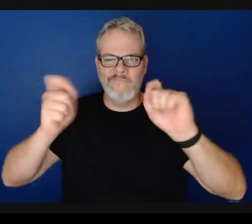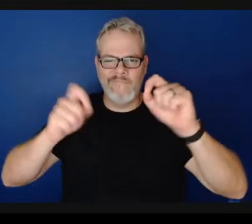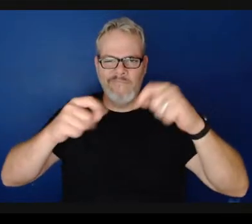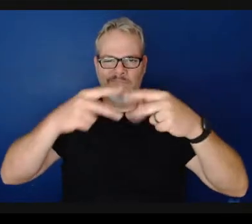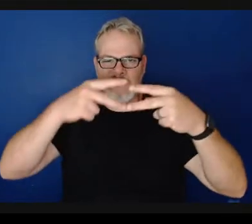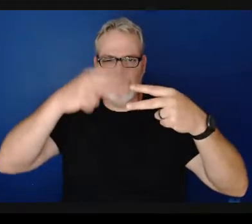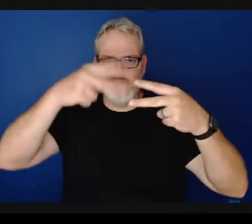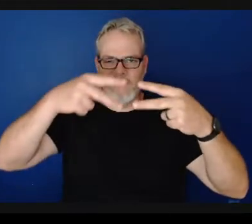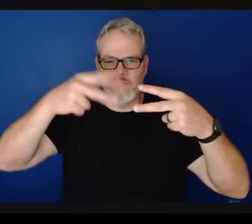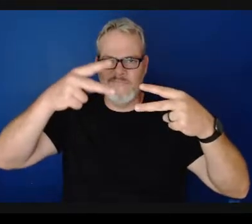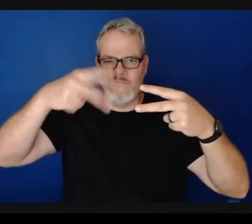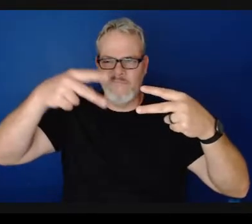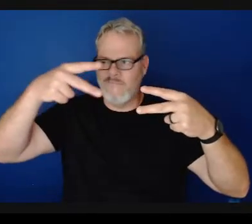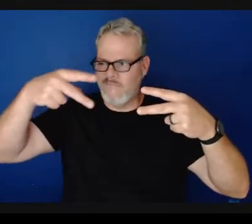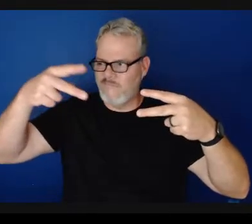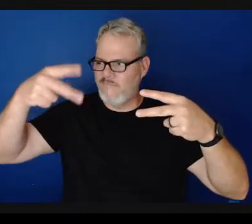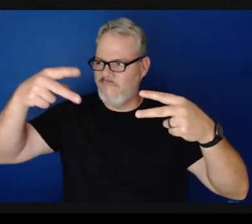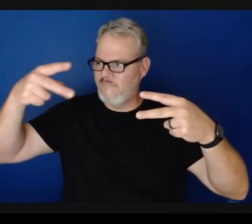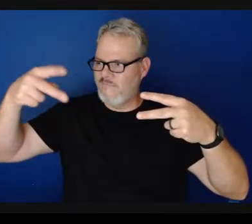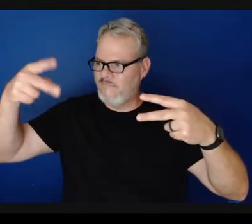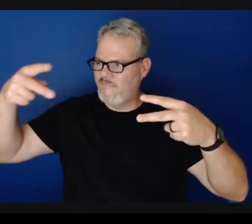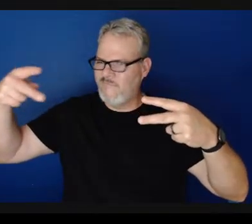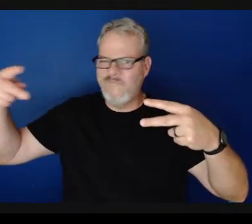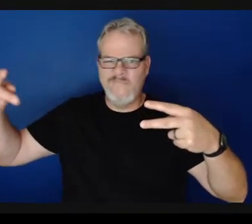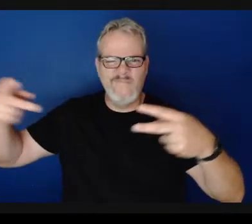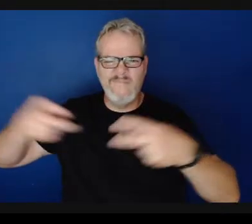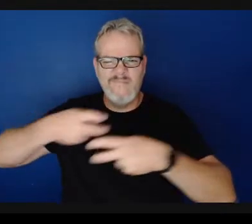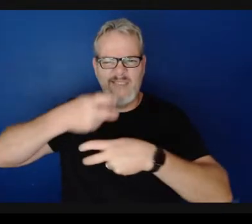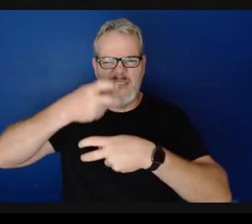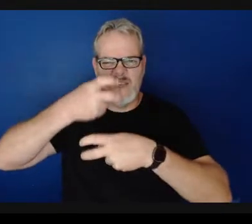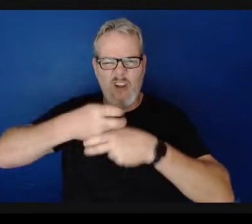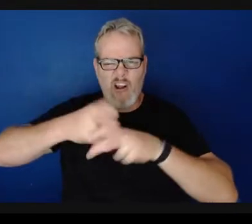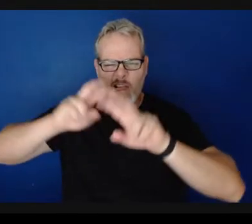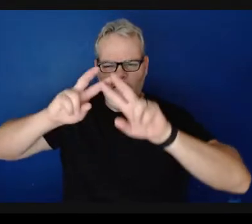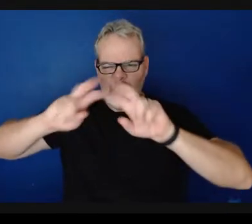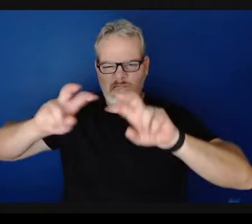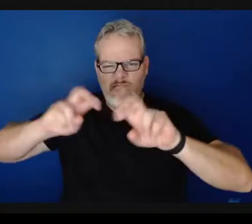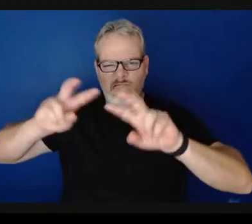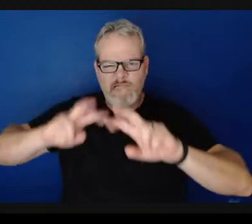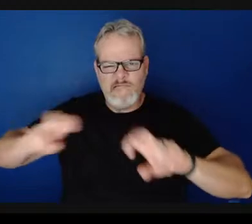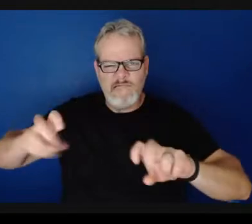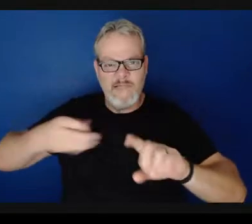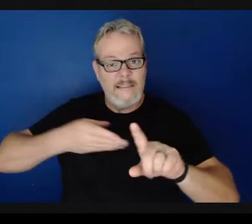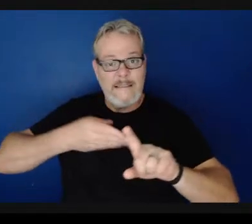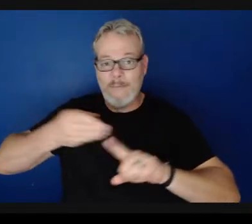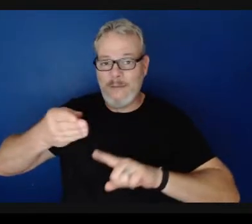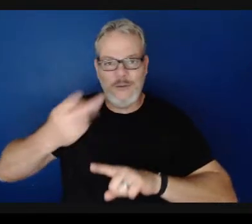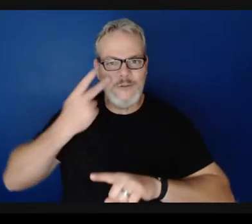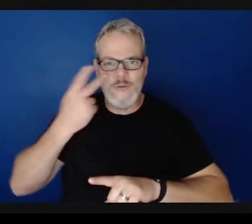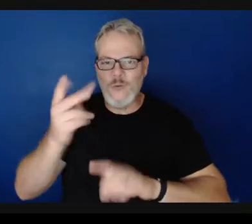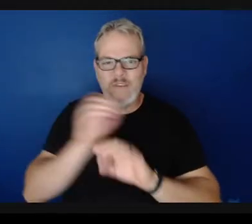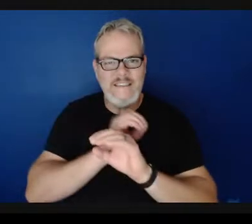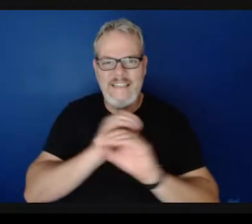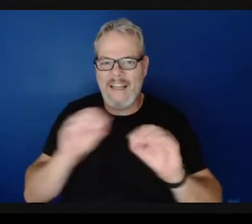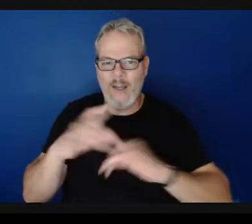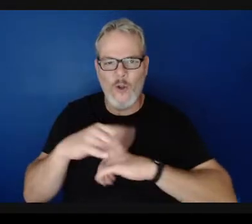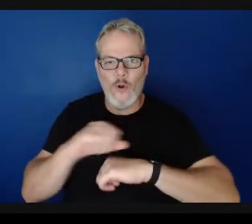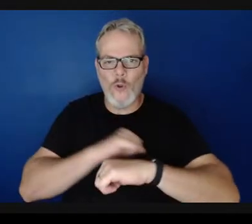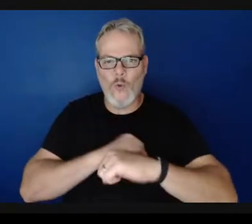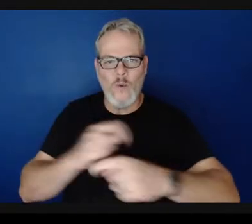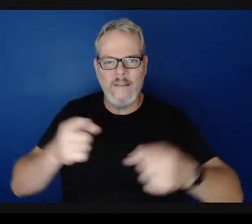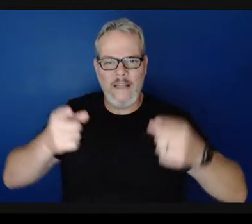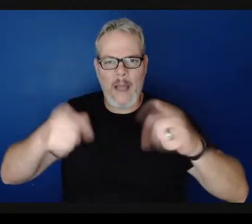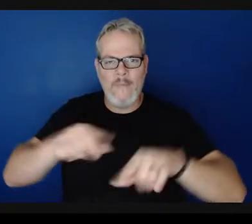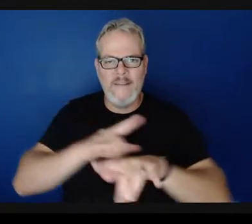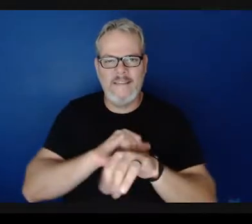but that's hard to pick out as something significant with the volcano, especially when you don't see any earthquakes happening within those same